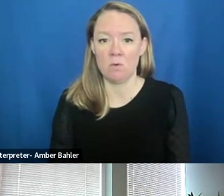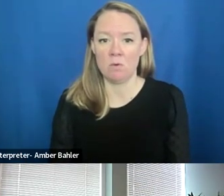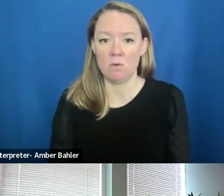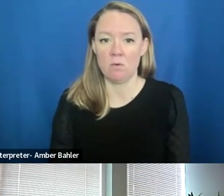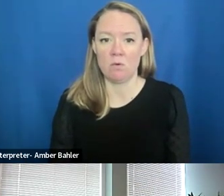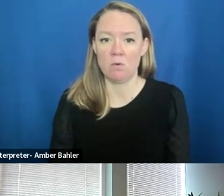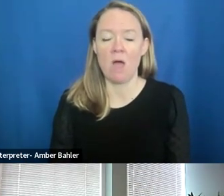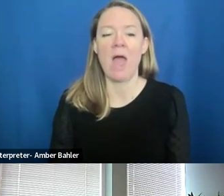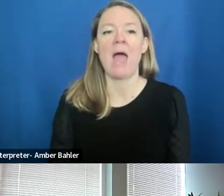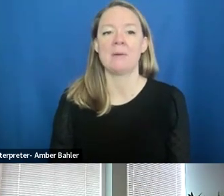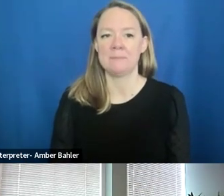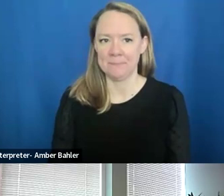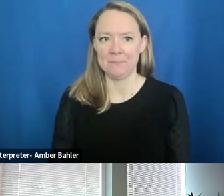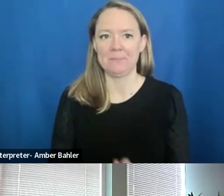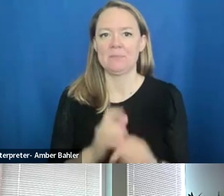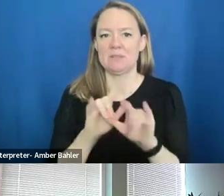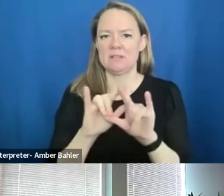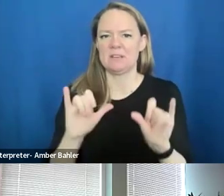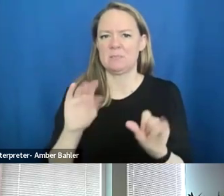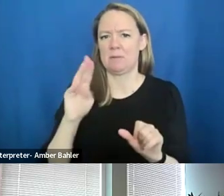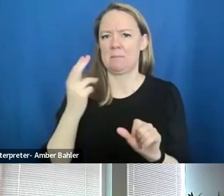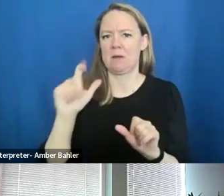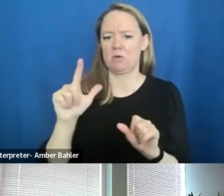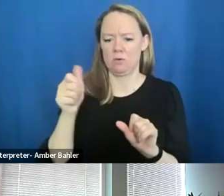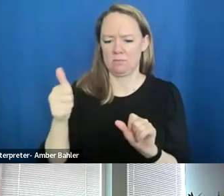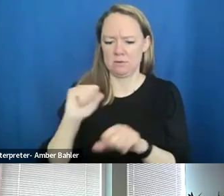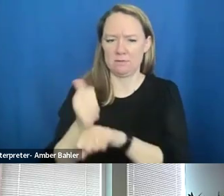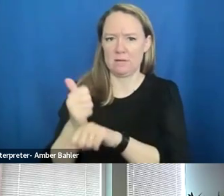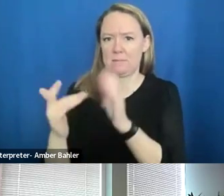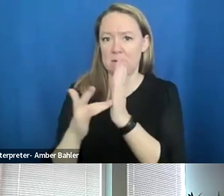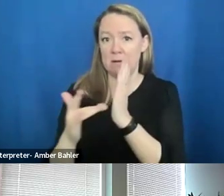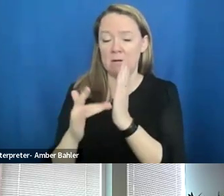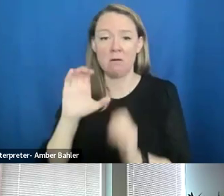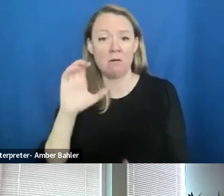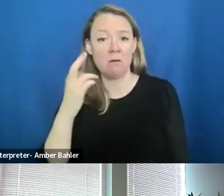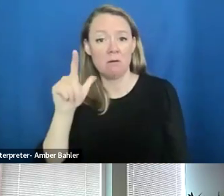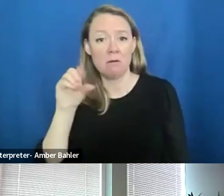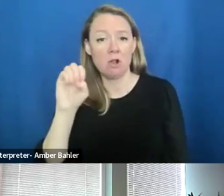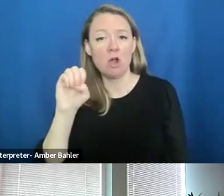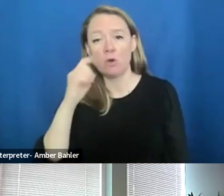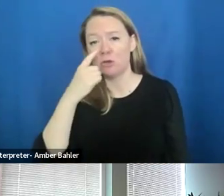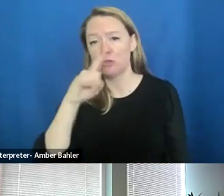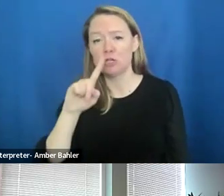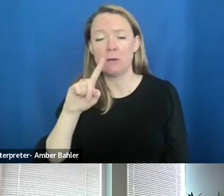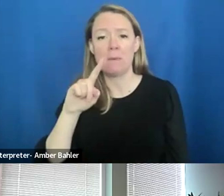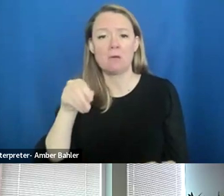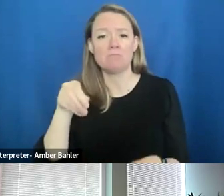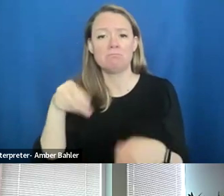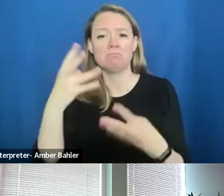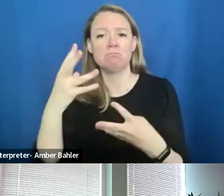All right, you know what we'll do while Michael is getting set up is, Chloe, if you don't mind putting up the agenda